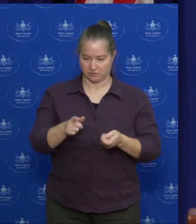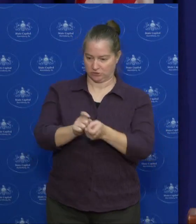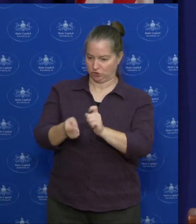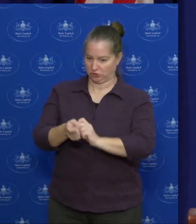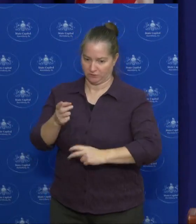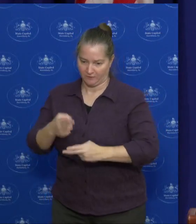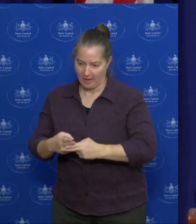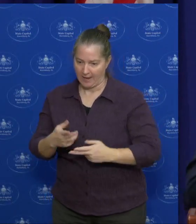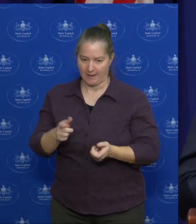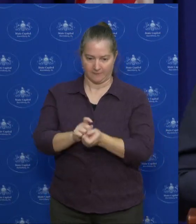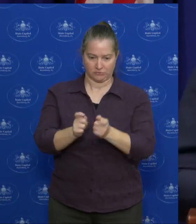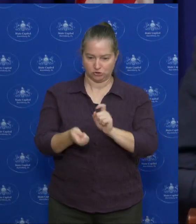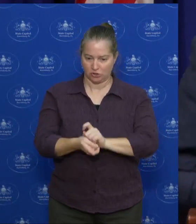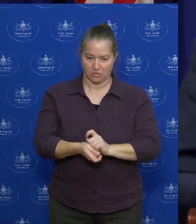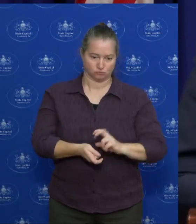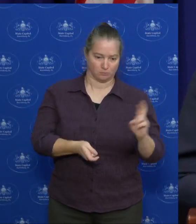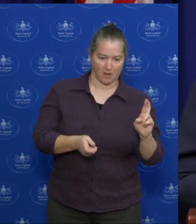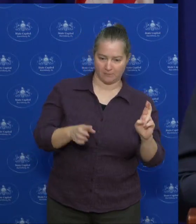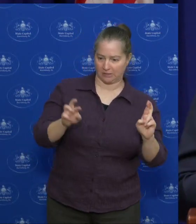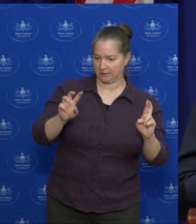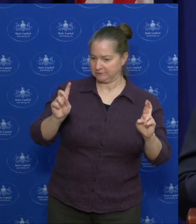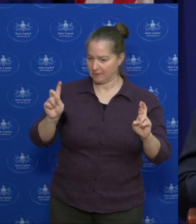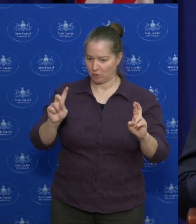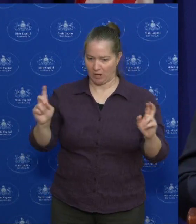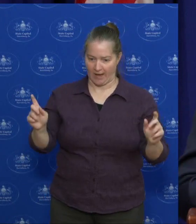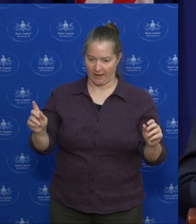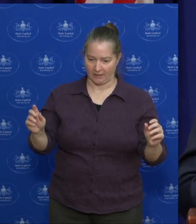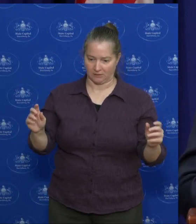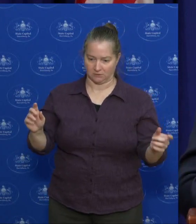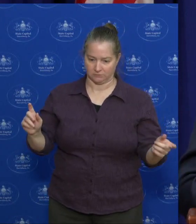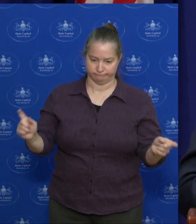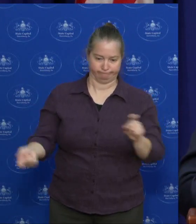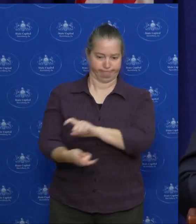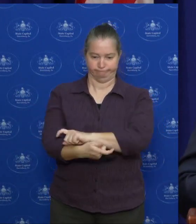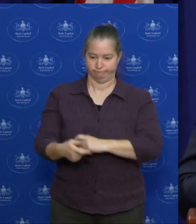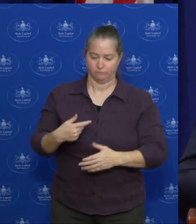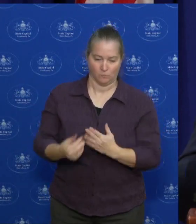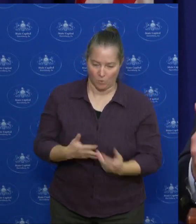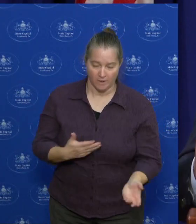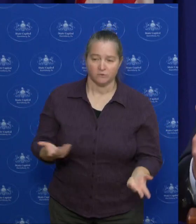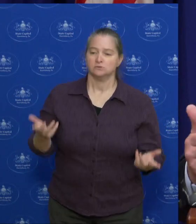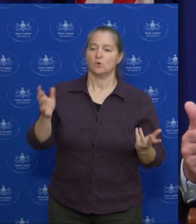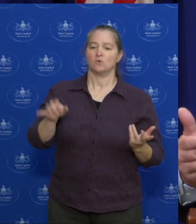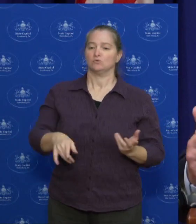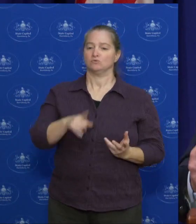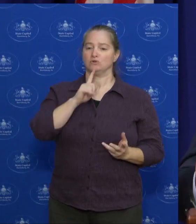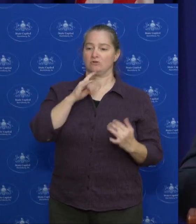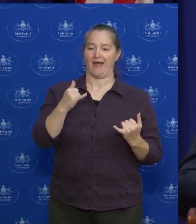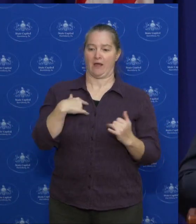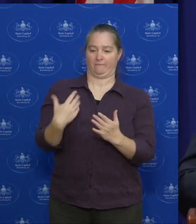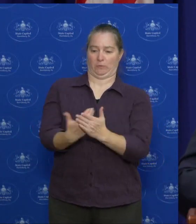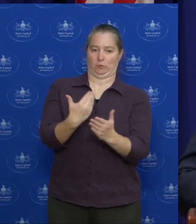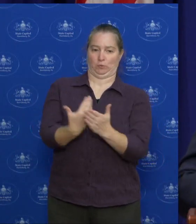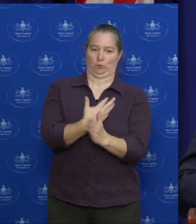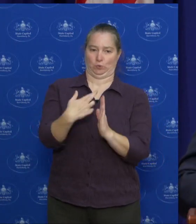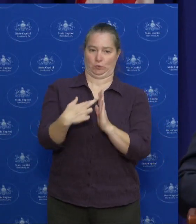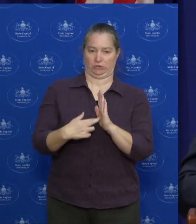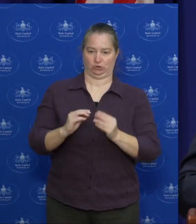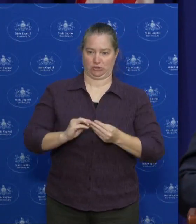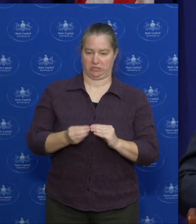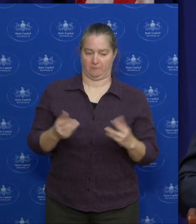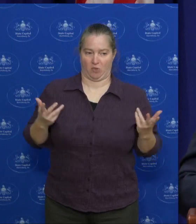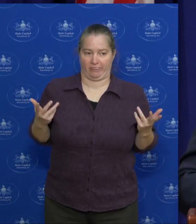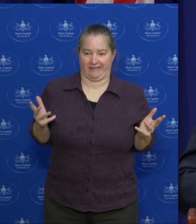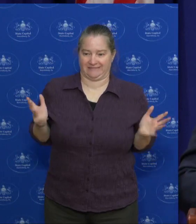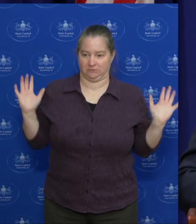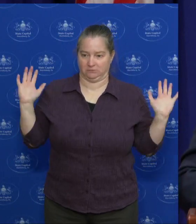name, change of party, or anything else. So at this point, I only have new registration figures for you,